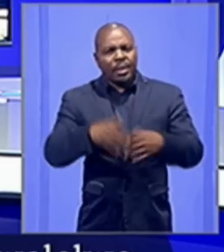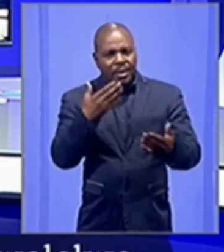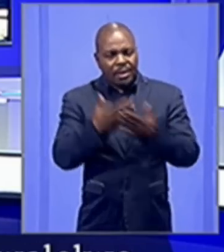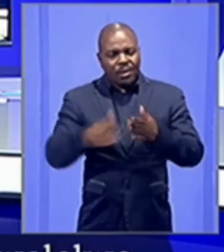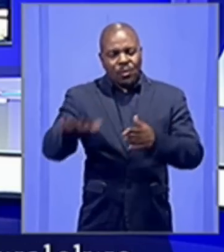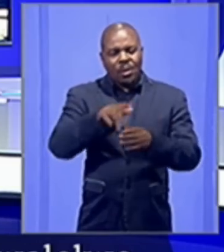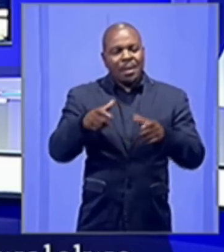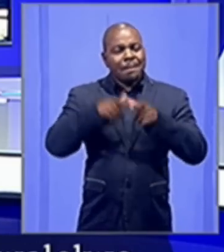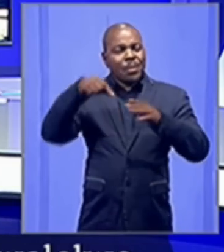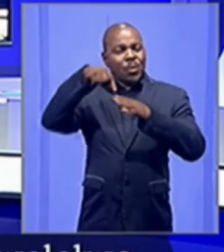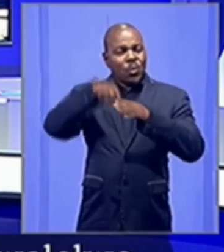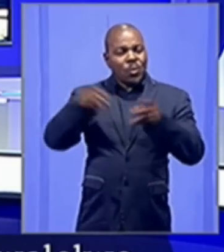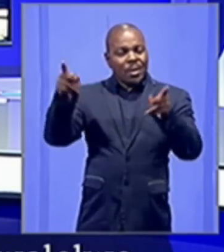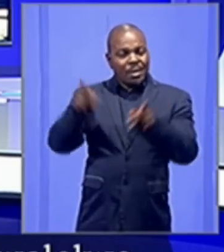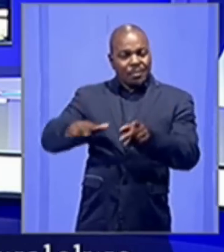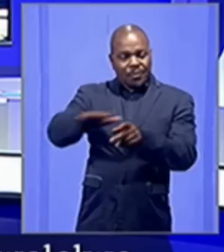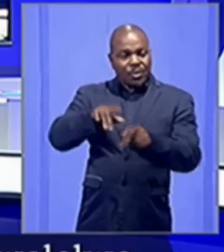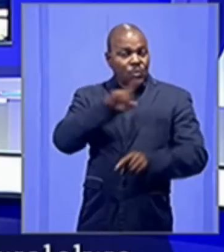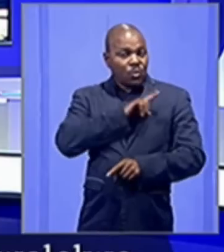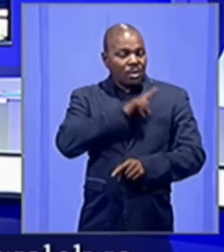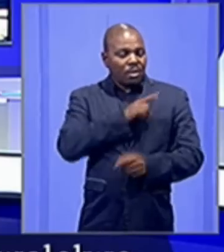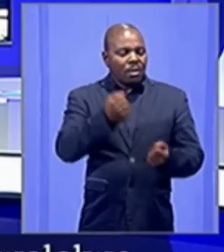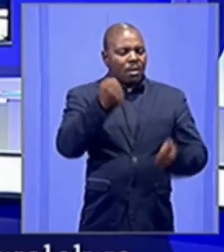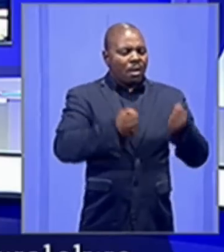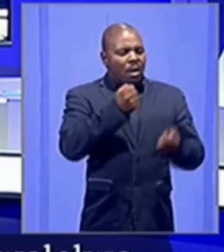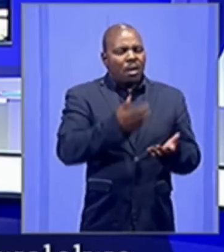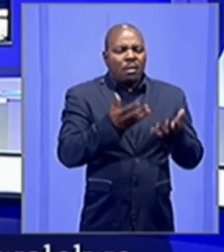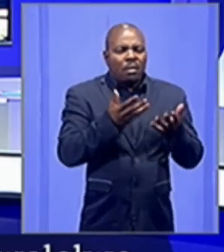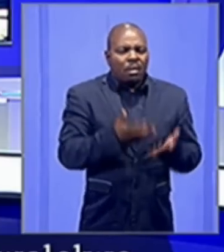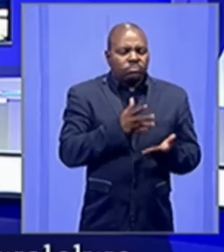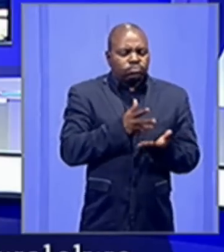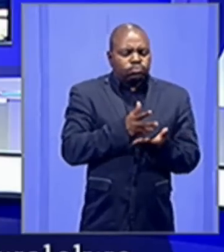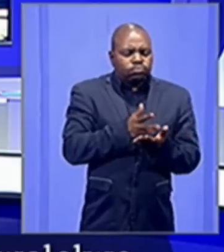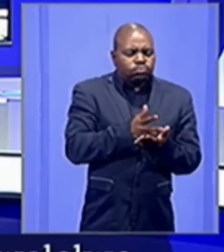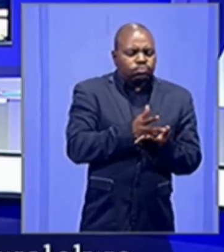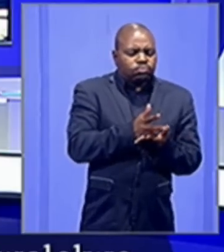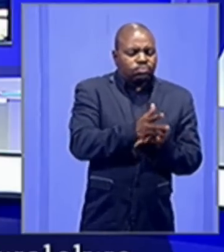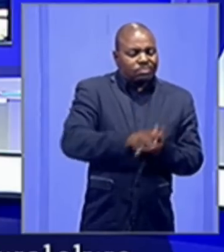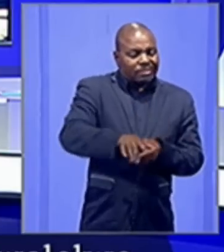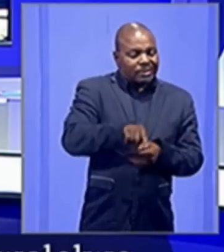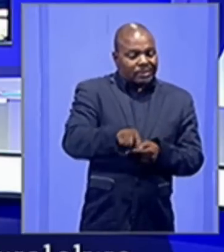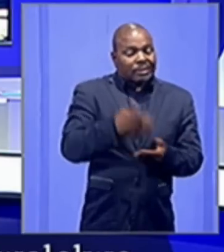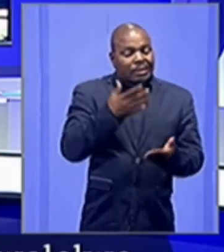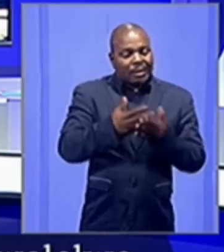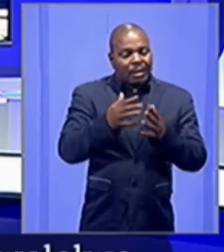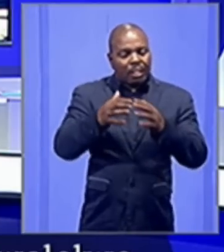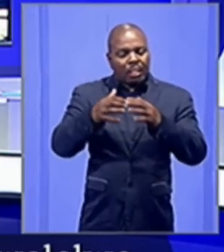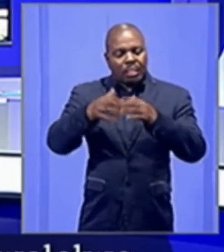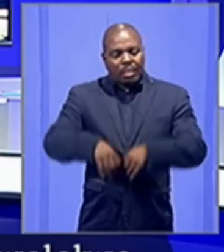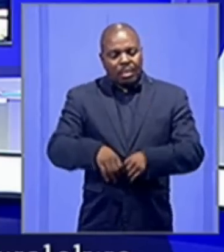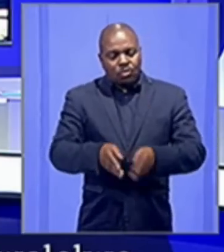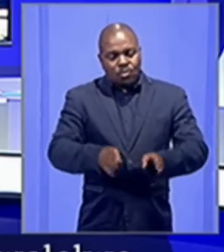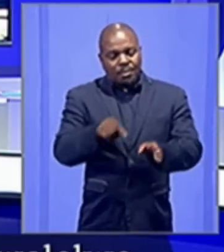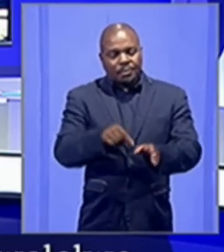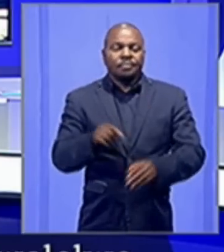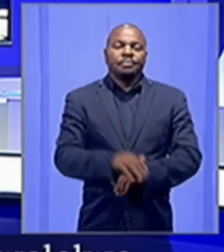ka letšhogo la gore boima bja difatanaga tšeo di fetago lefelong leo di ka phuhlamiša tsela